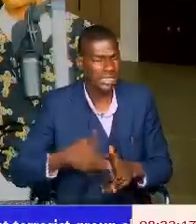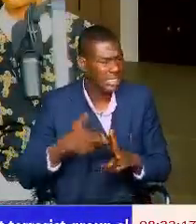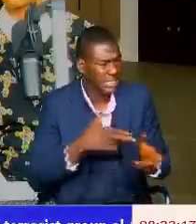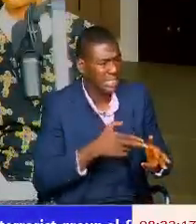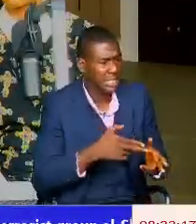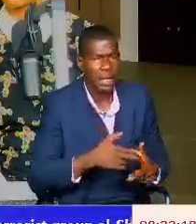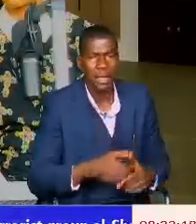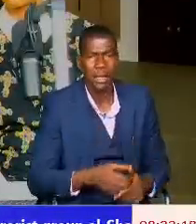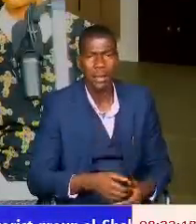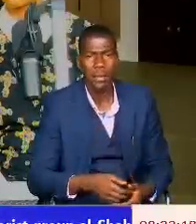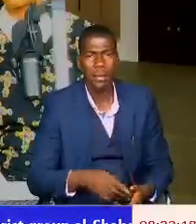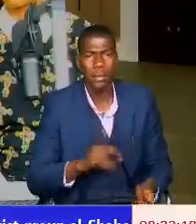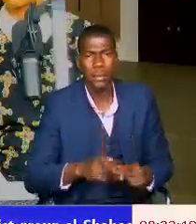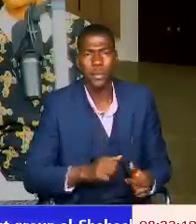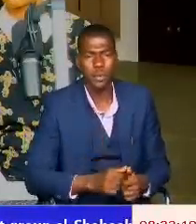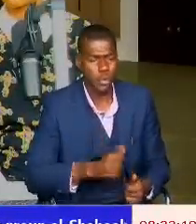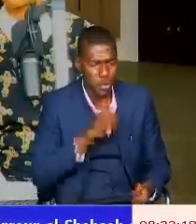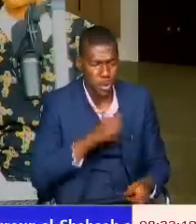So they then kill